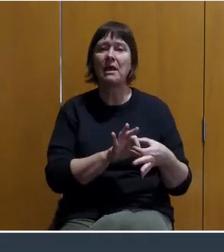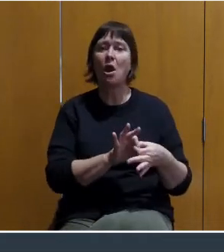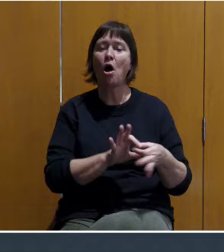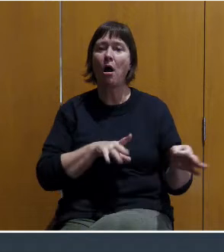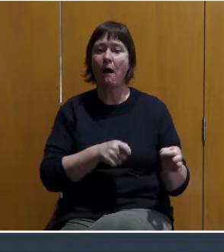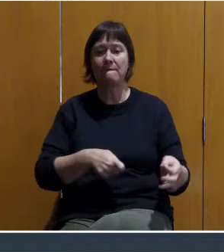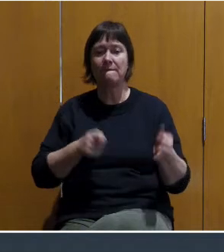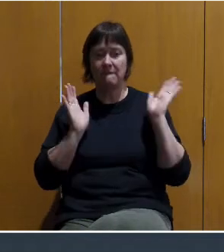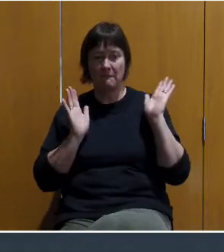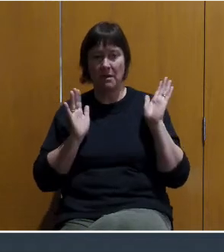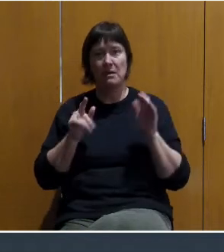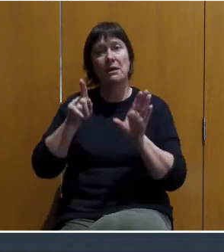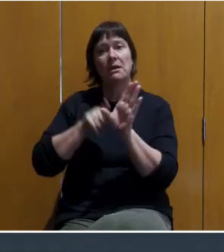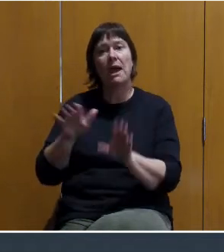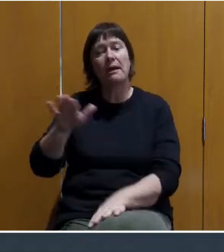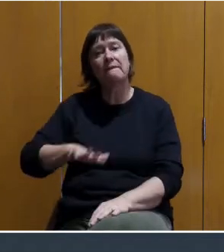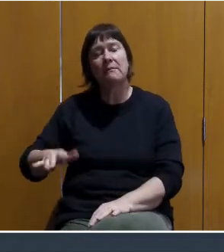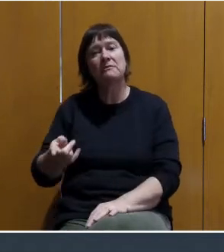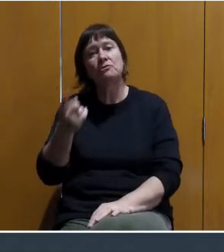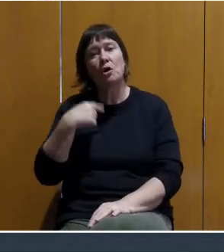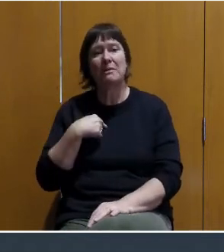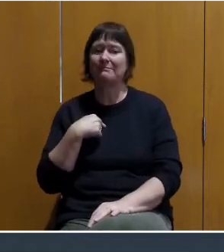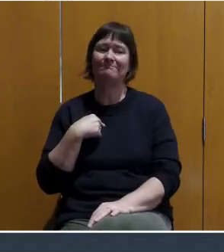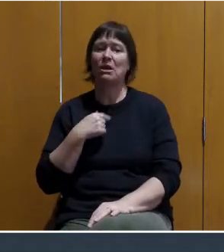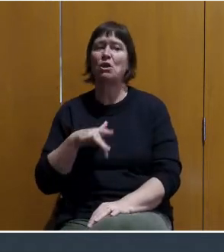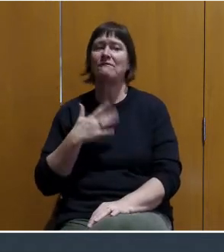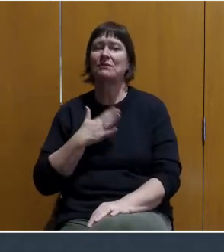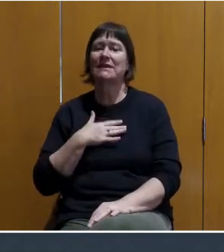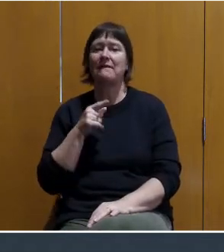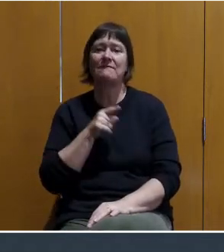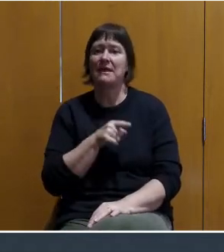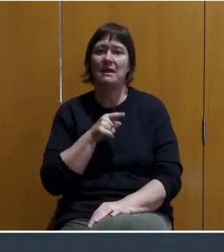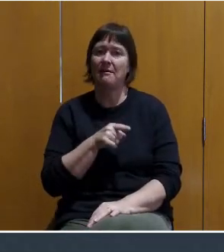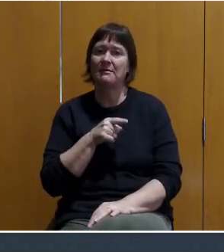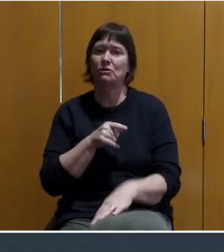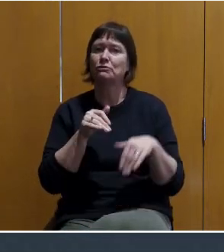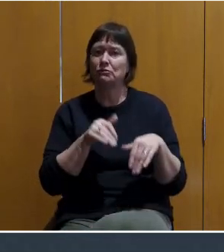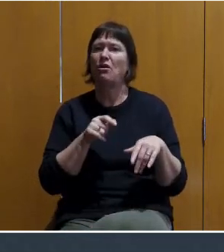Young families have informed me that they no longer feel safe walking around Maggie's Way.